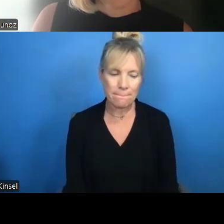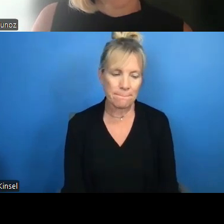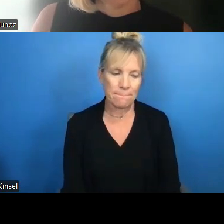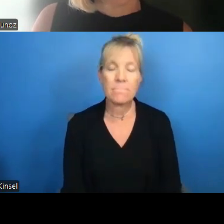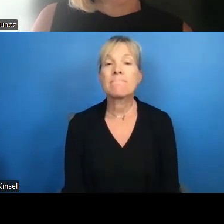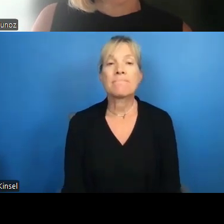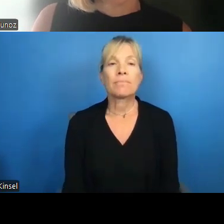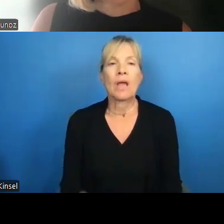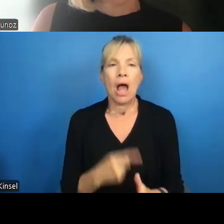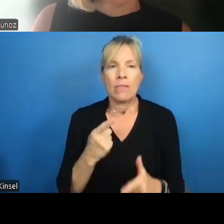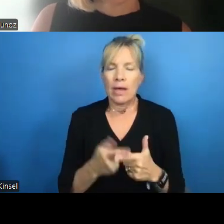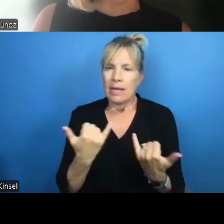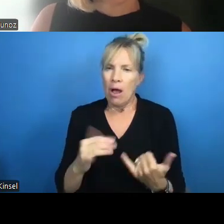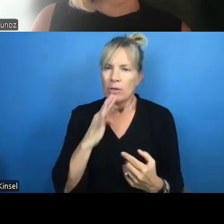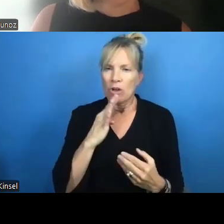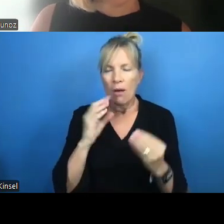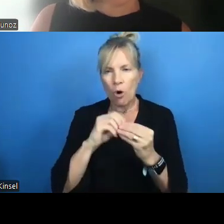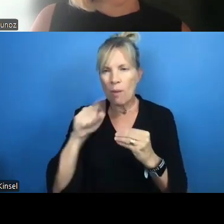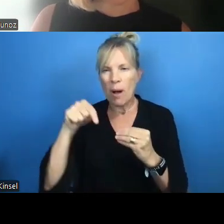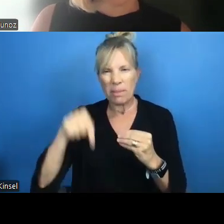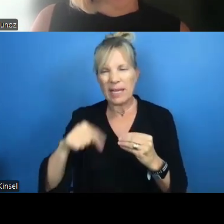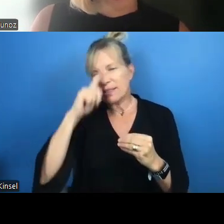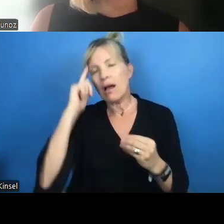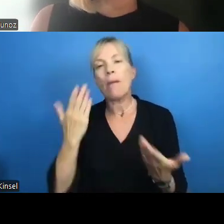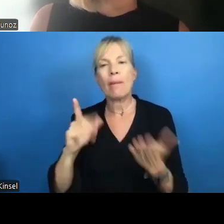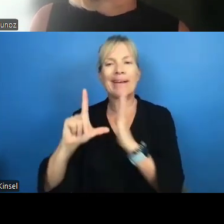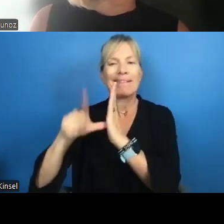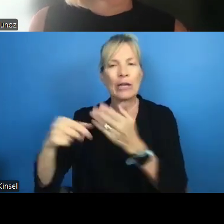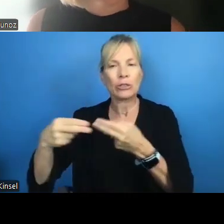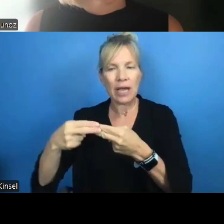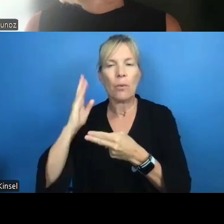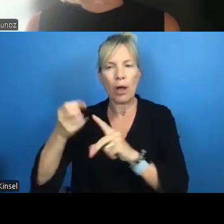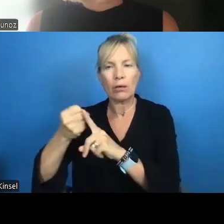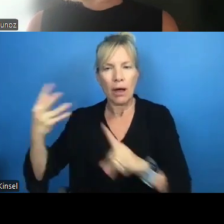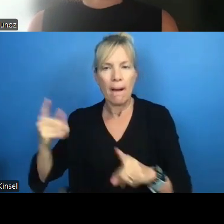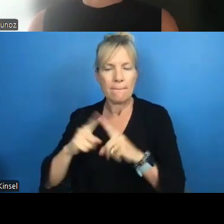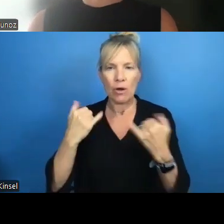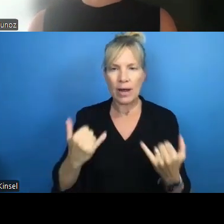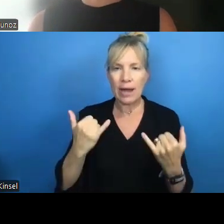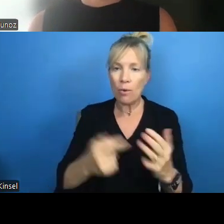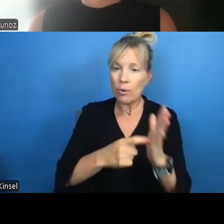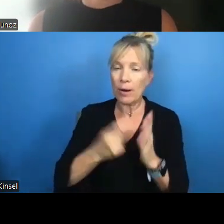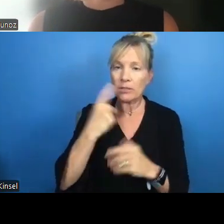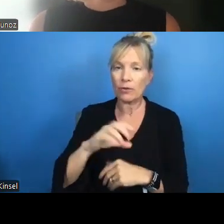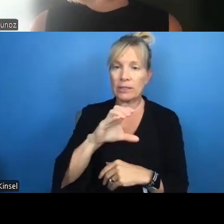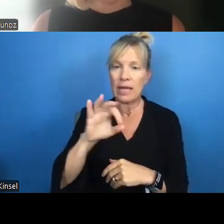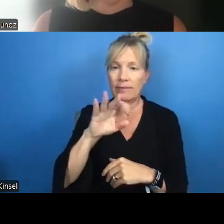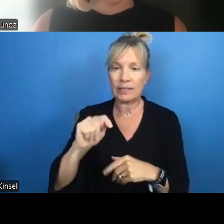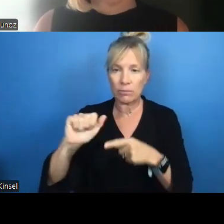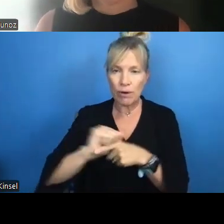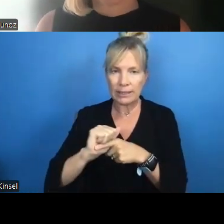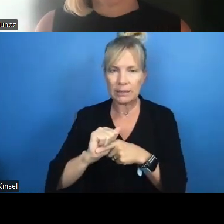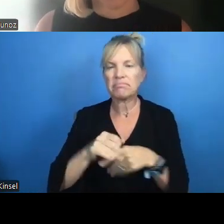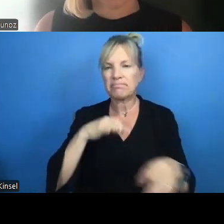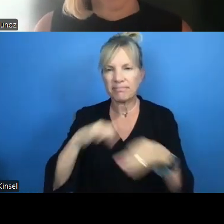And then I'm going to talk a little bit more about this in a later slide, but our requirements for CFT practice are outlined